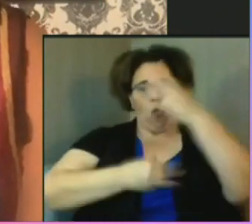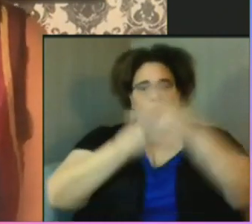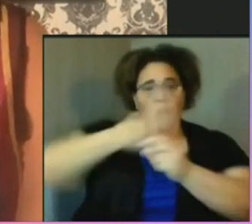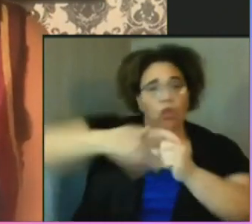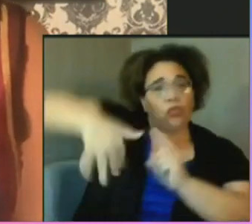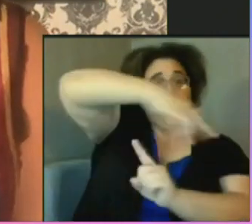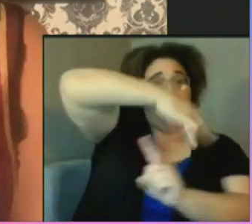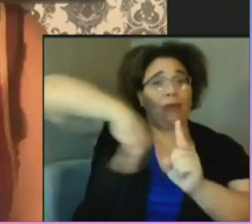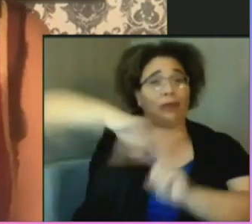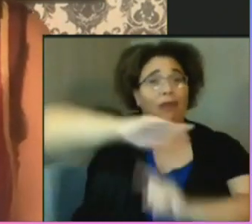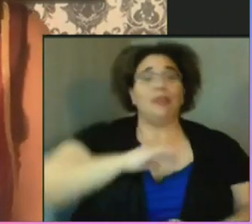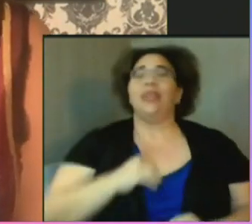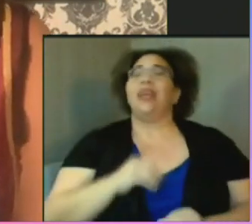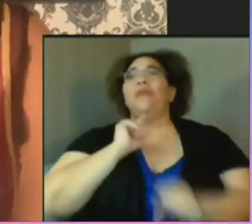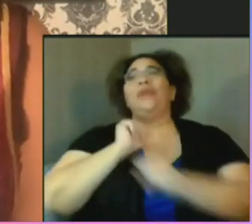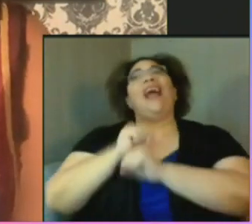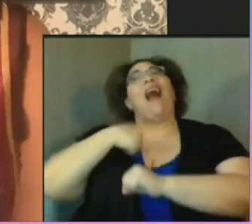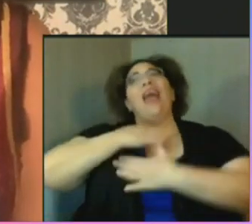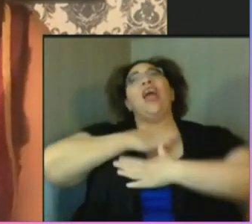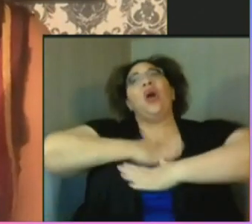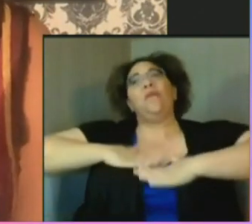appreciate